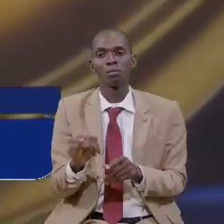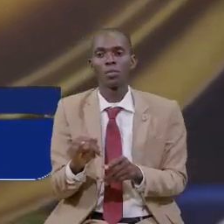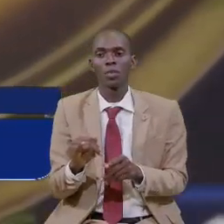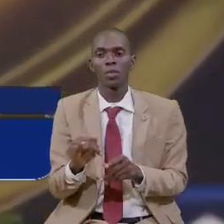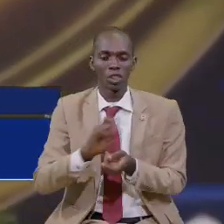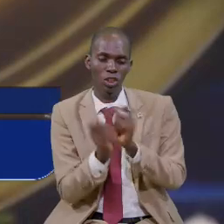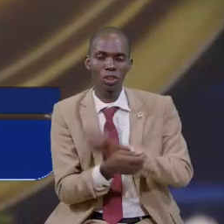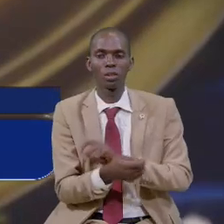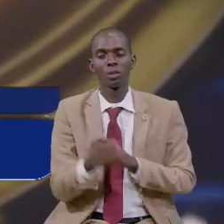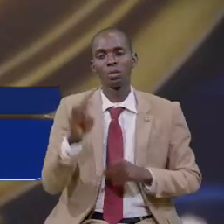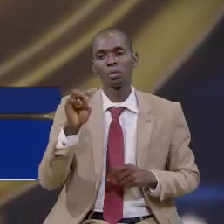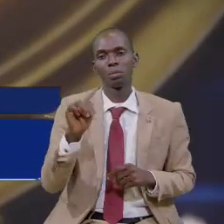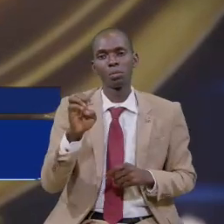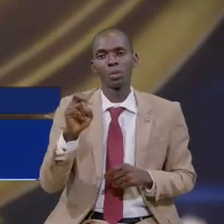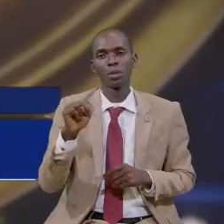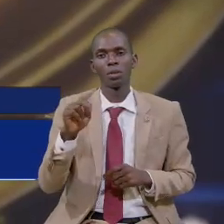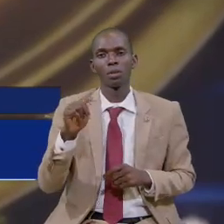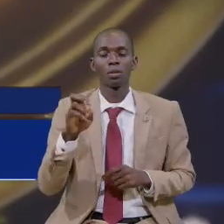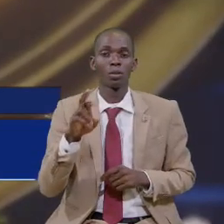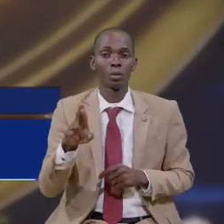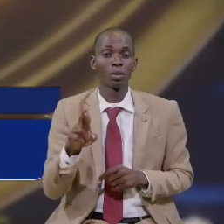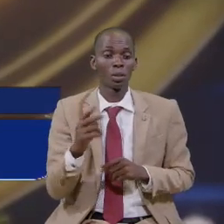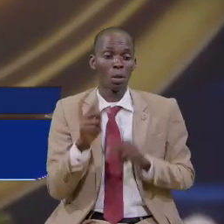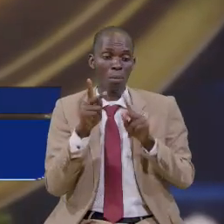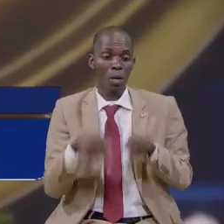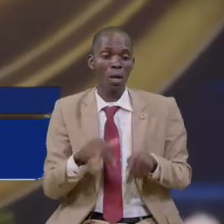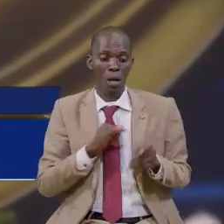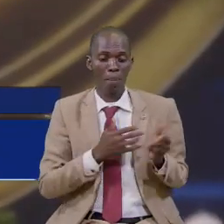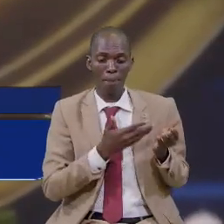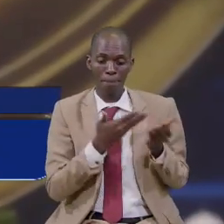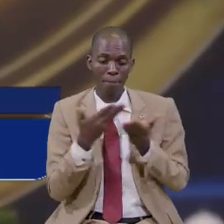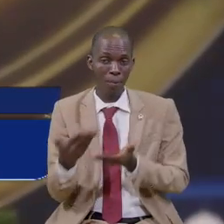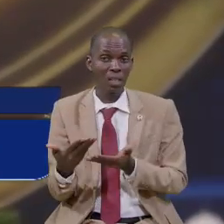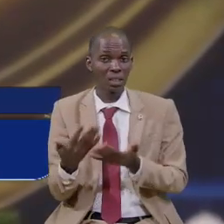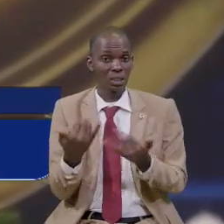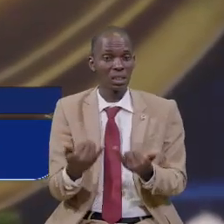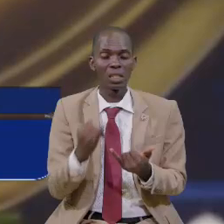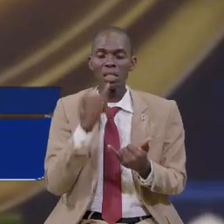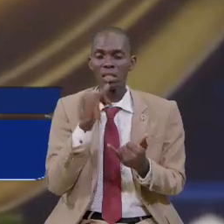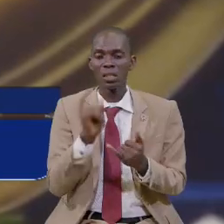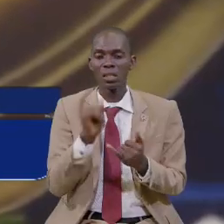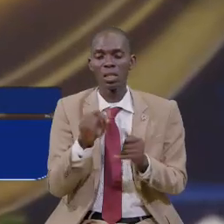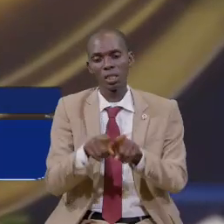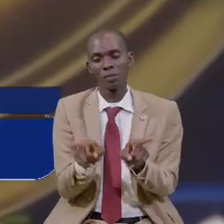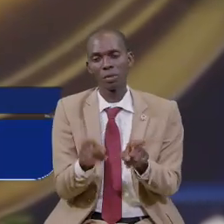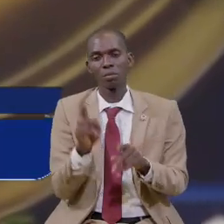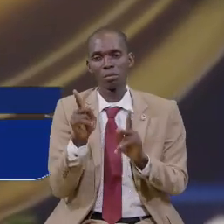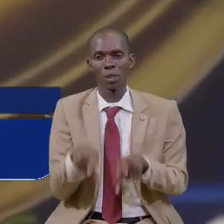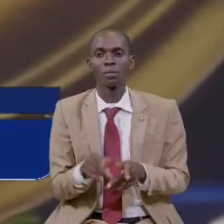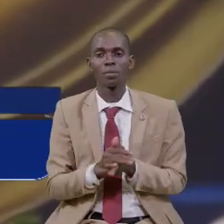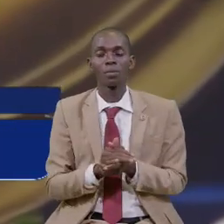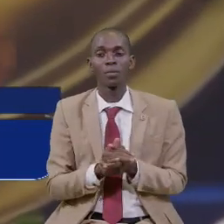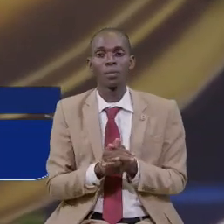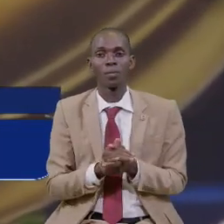the person I bring up now is a different person. This